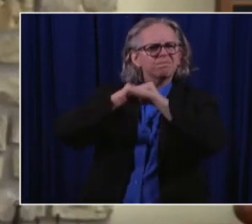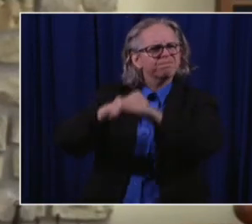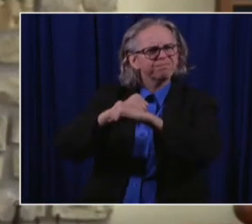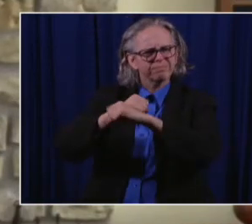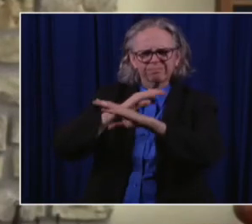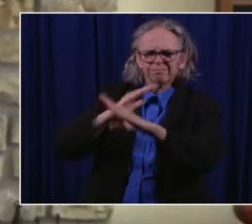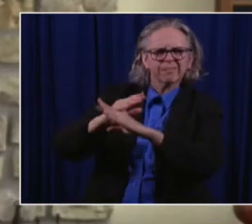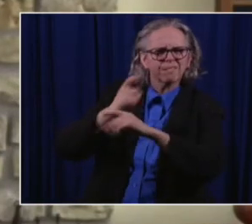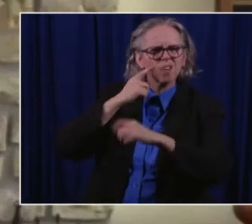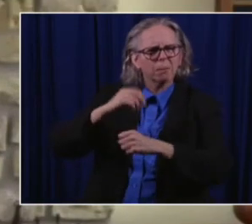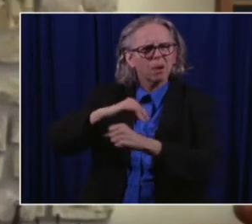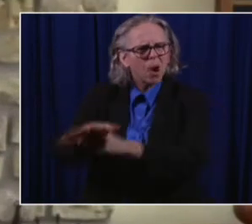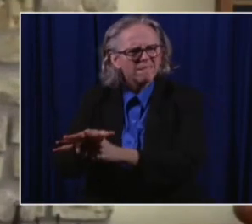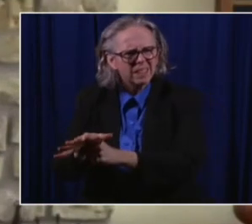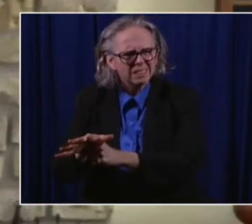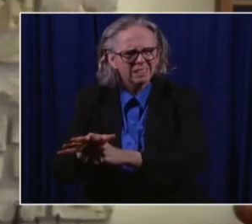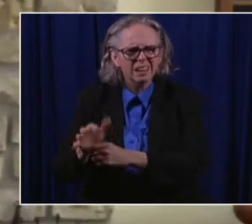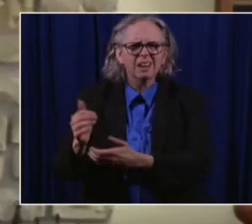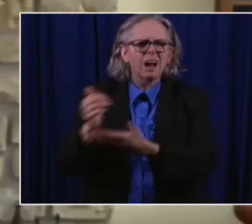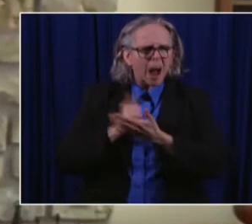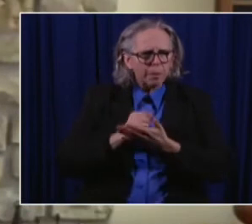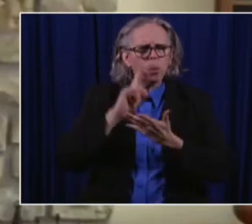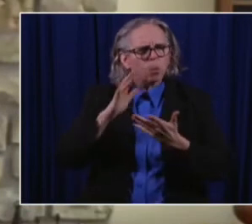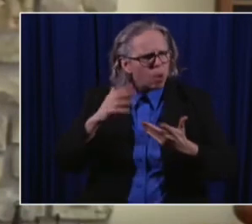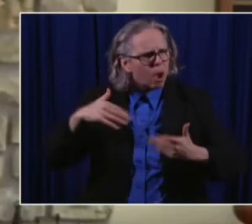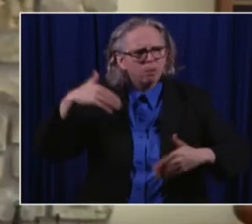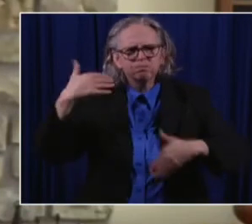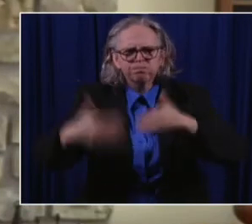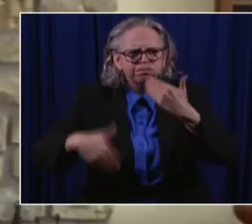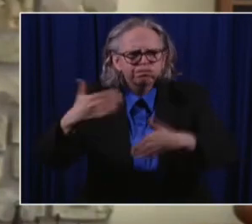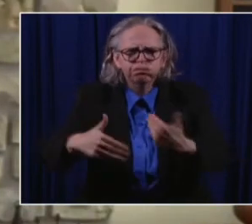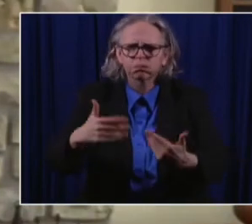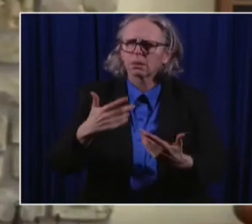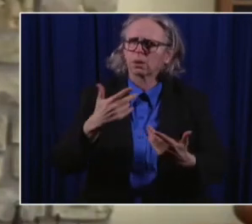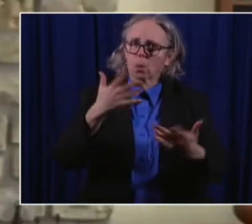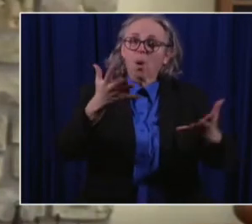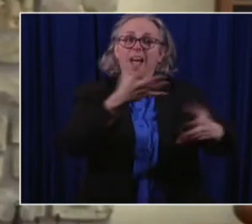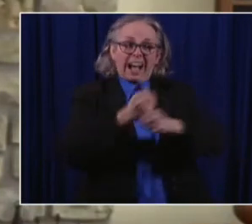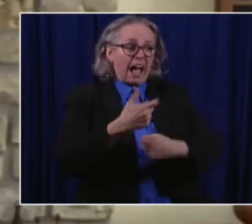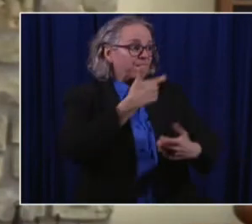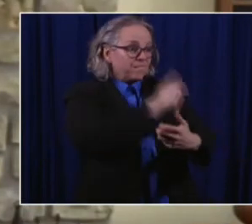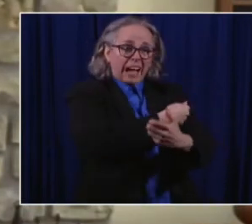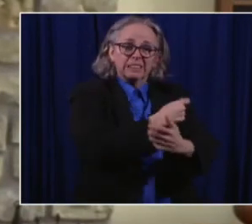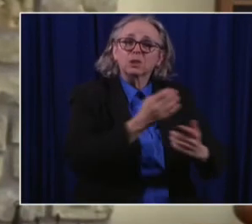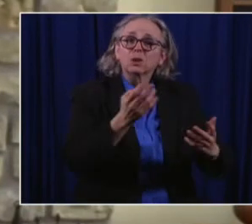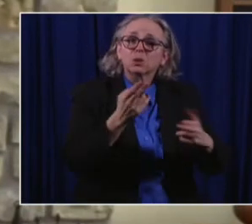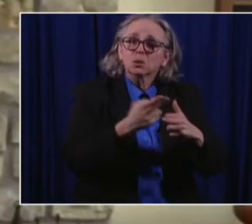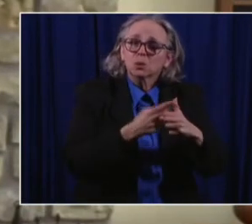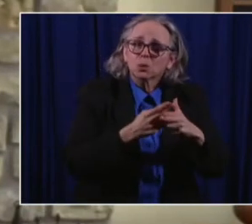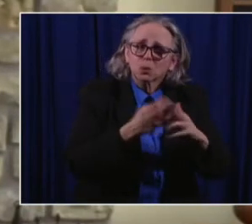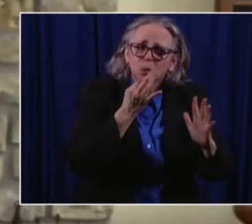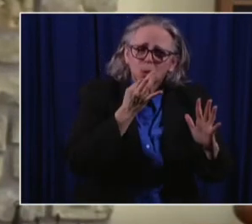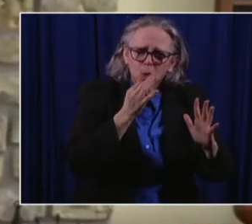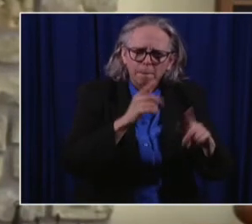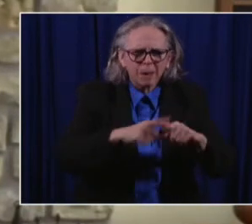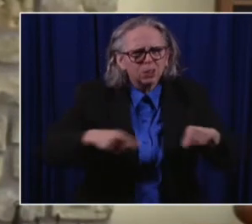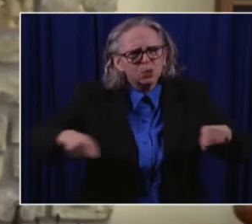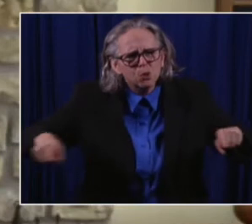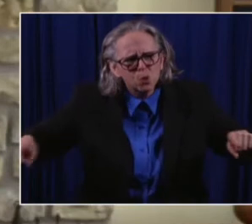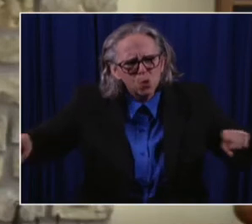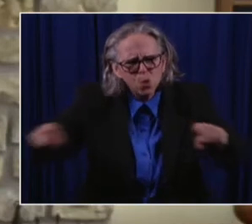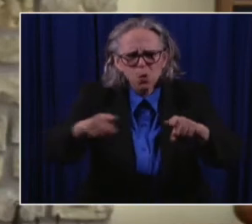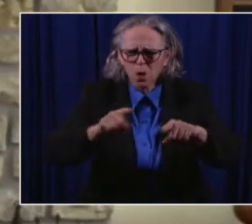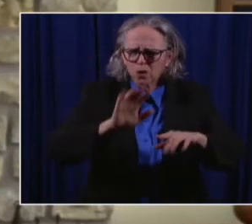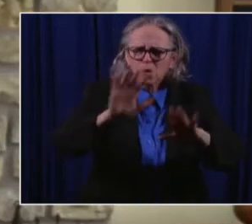way with the vaccine that is coming. You deserve, your family deserves to be able to live